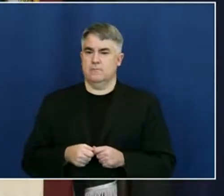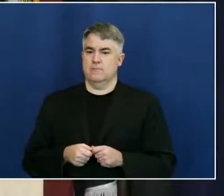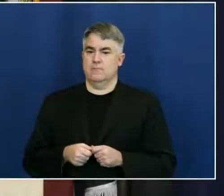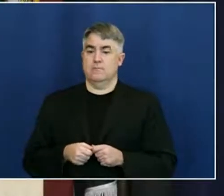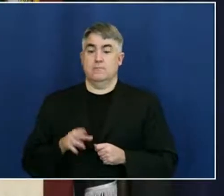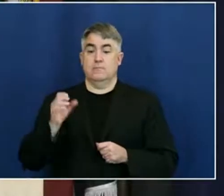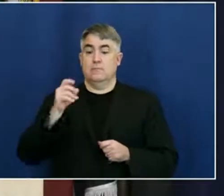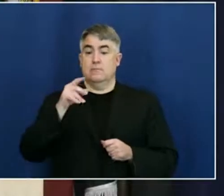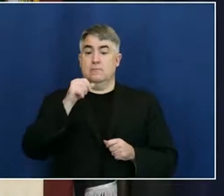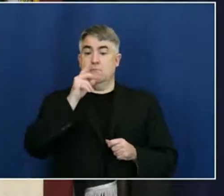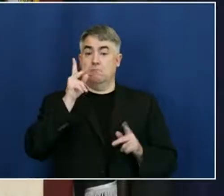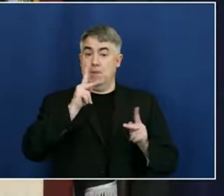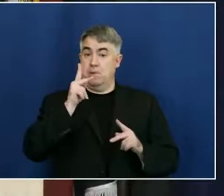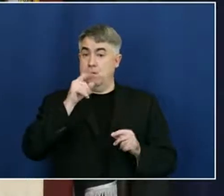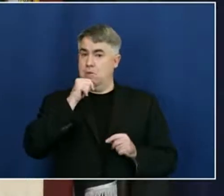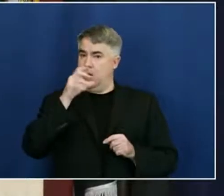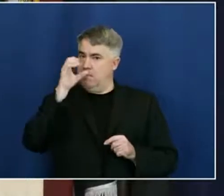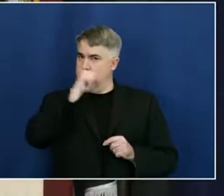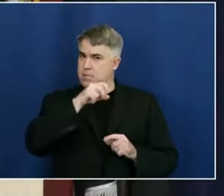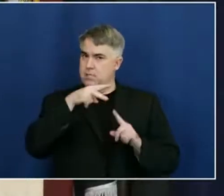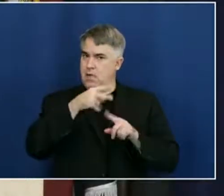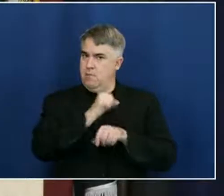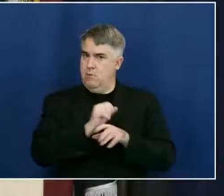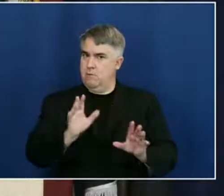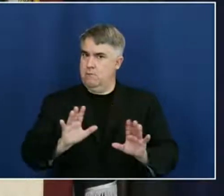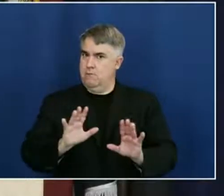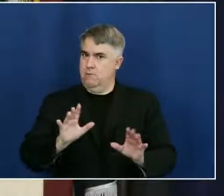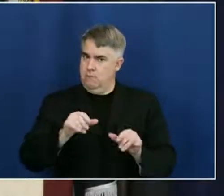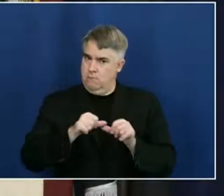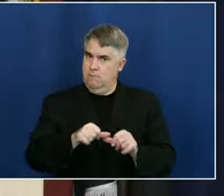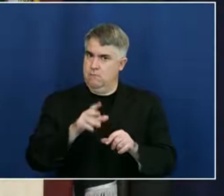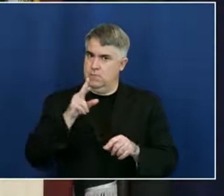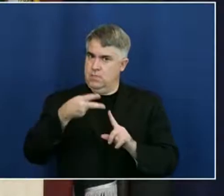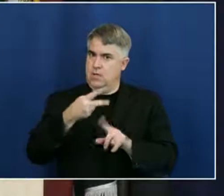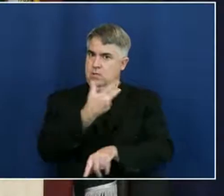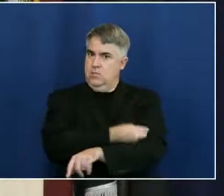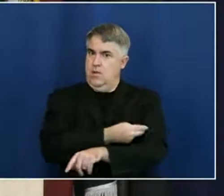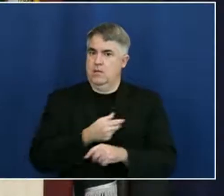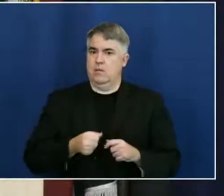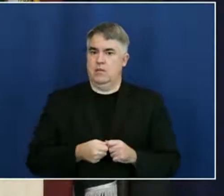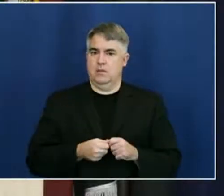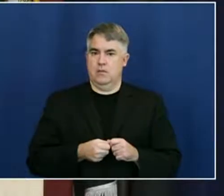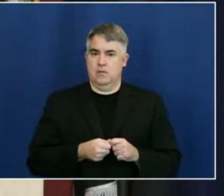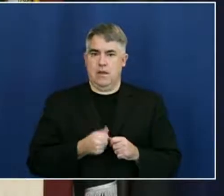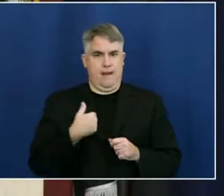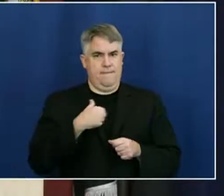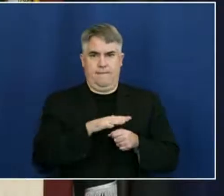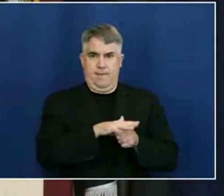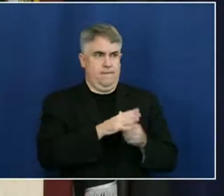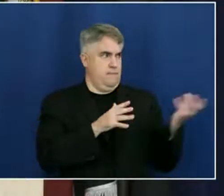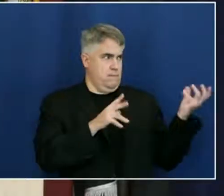second dose appointments. We've had enough supply of vaccines to meet the need for second dosages.